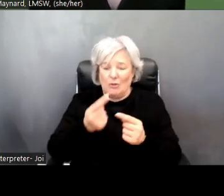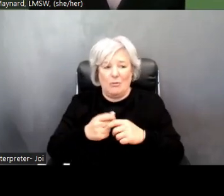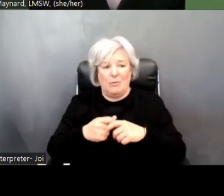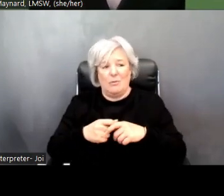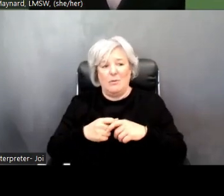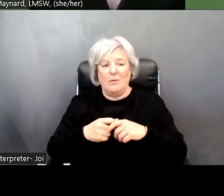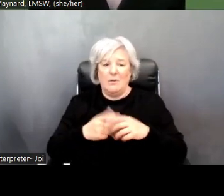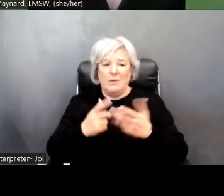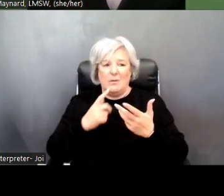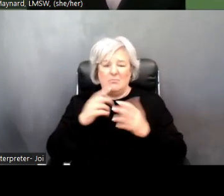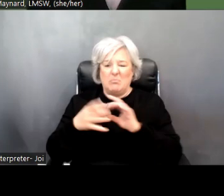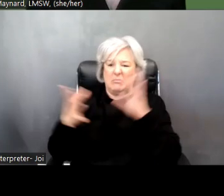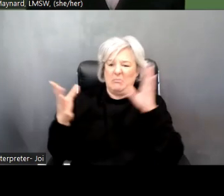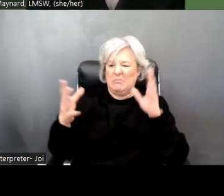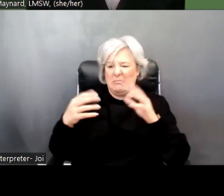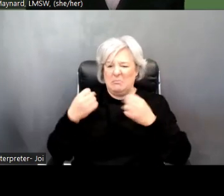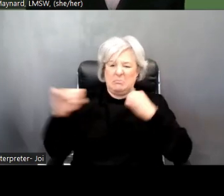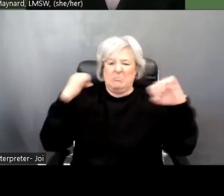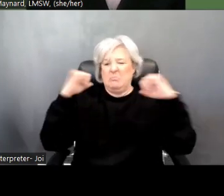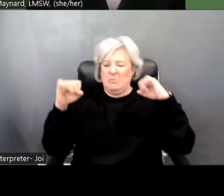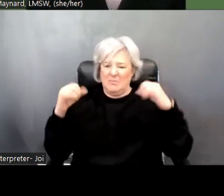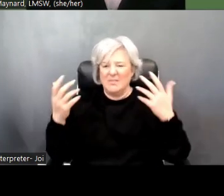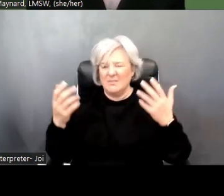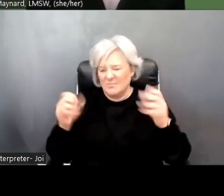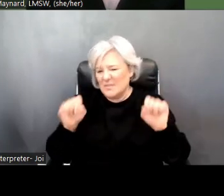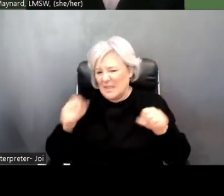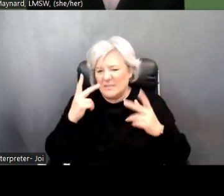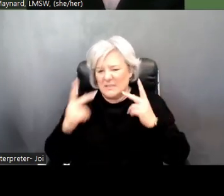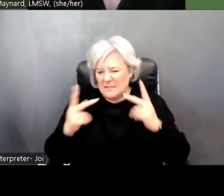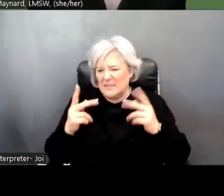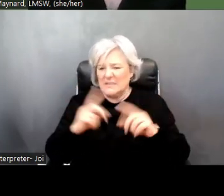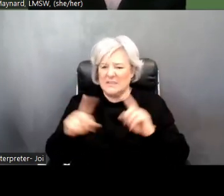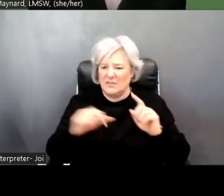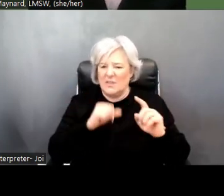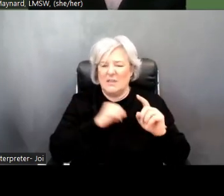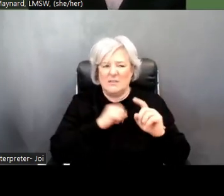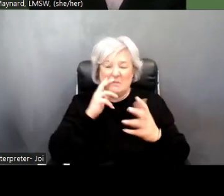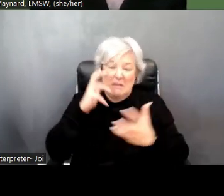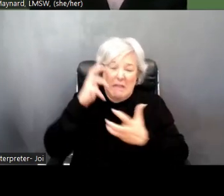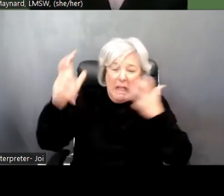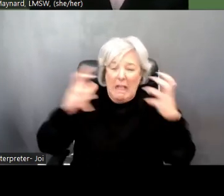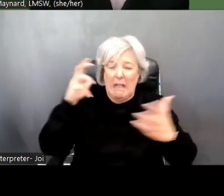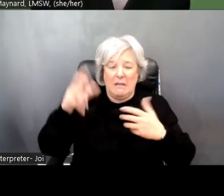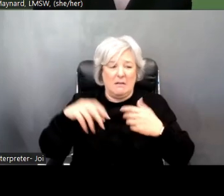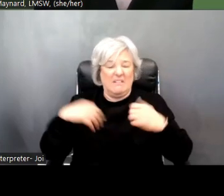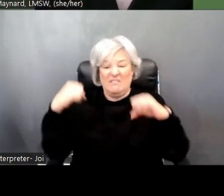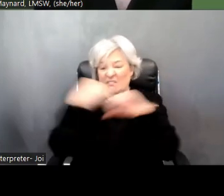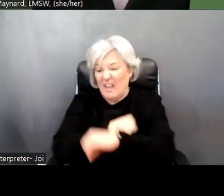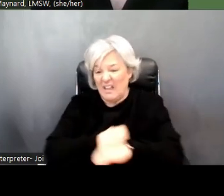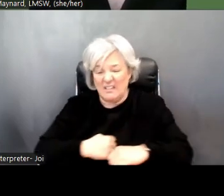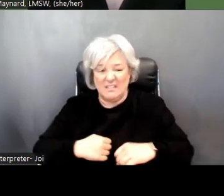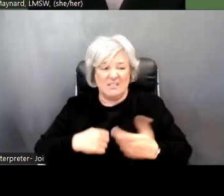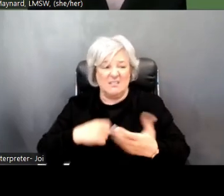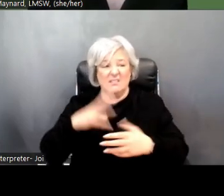others, right? We see a lot of perhaps screaming, maybe fighting, maybe